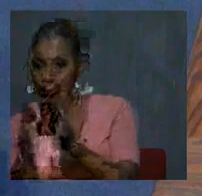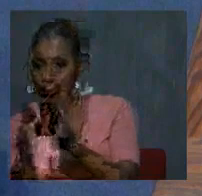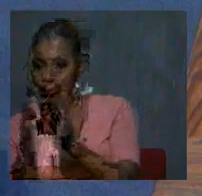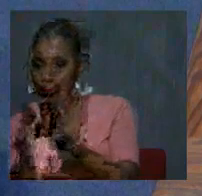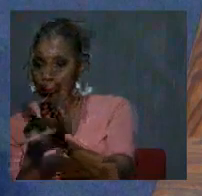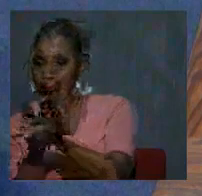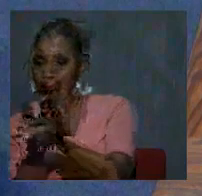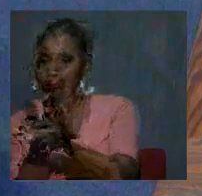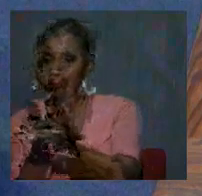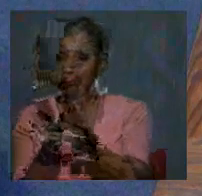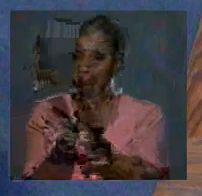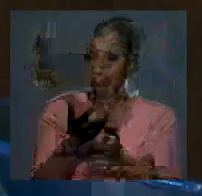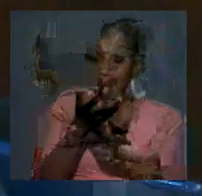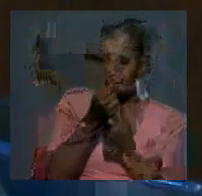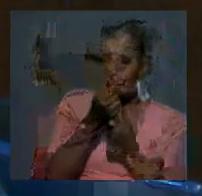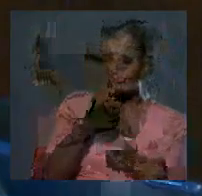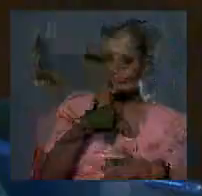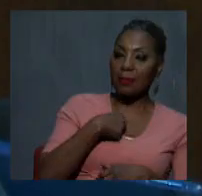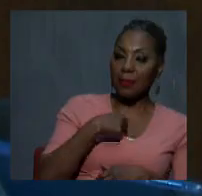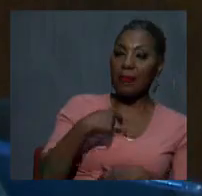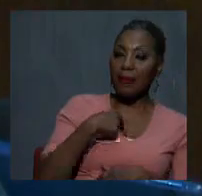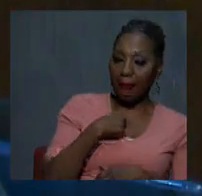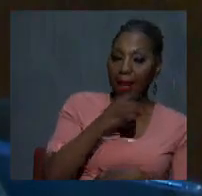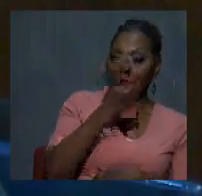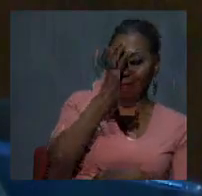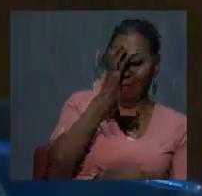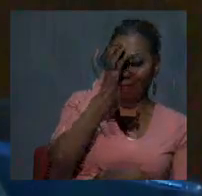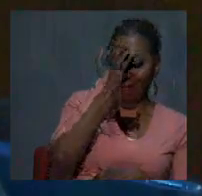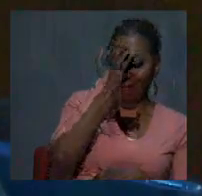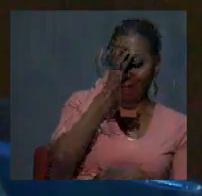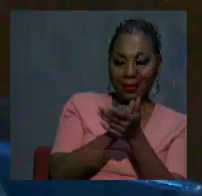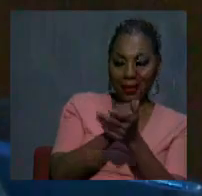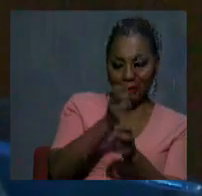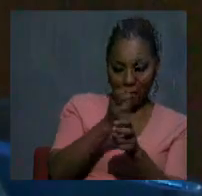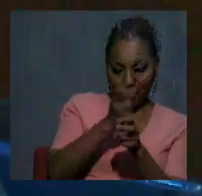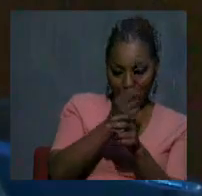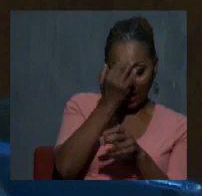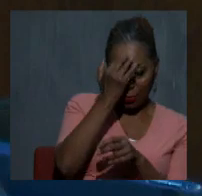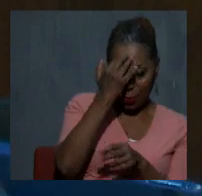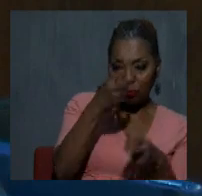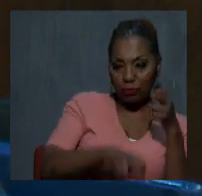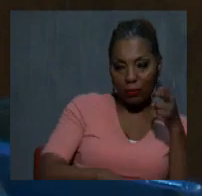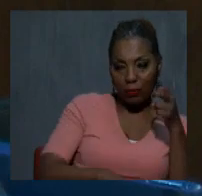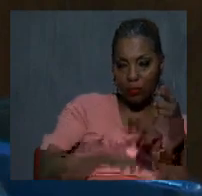Me, I'm aware of how that can be. So I have